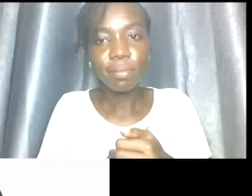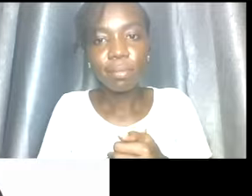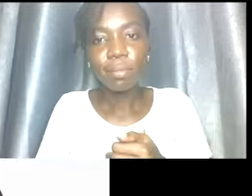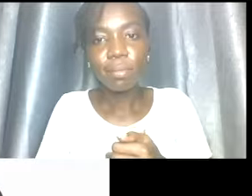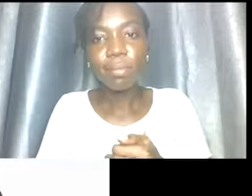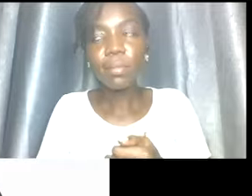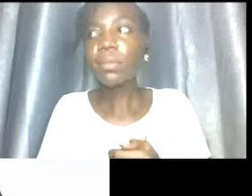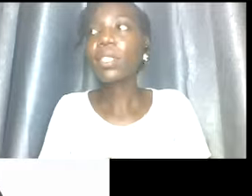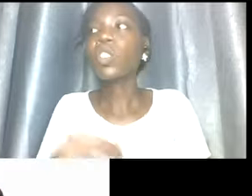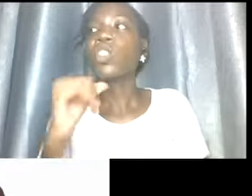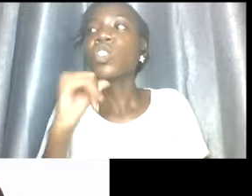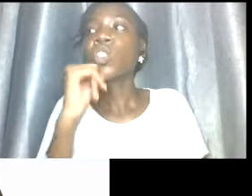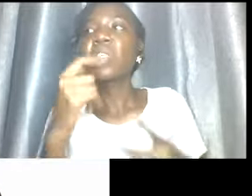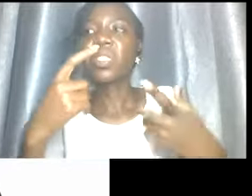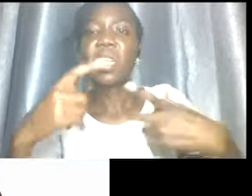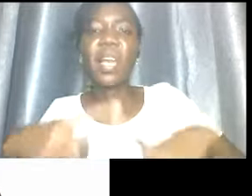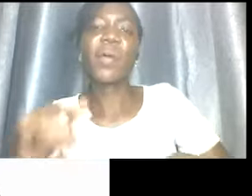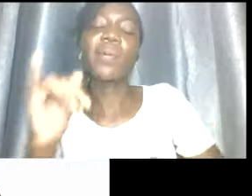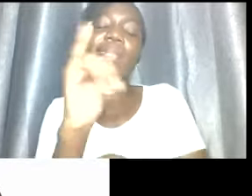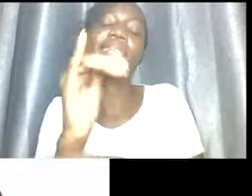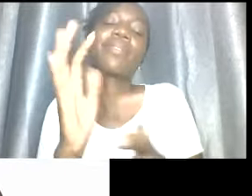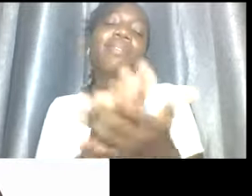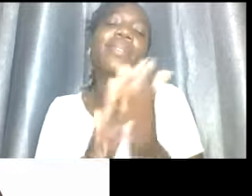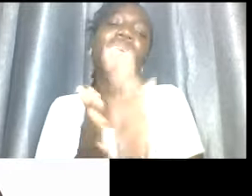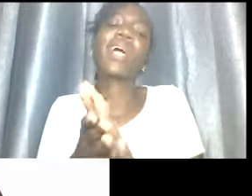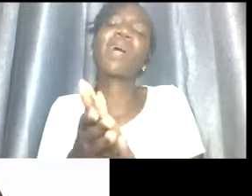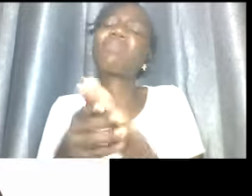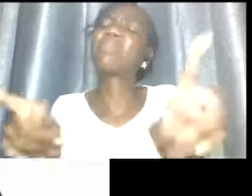allow that to be the only thing that you do.